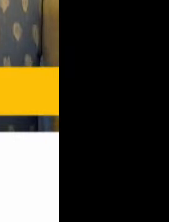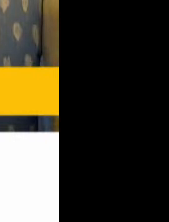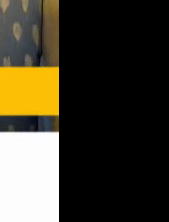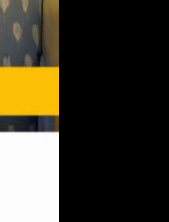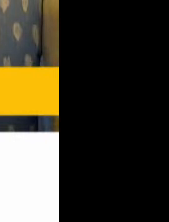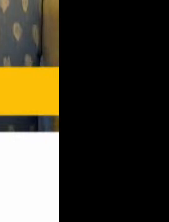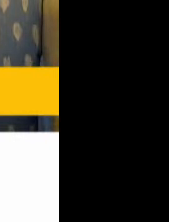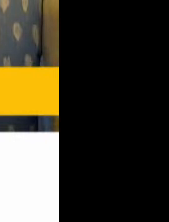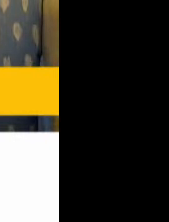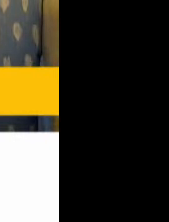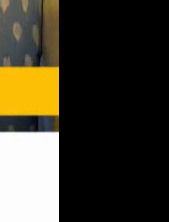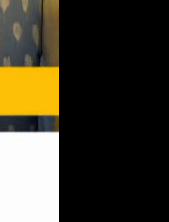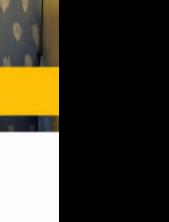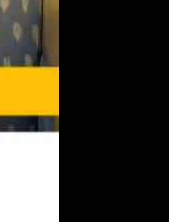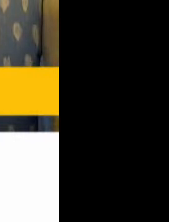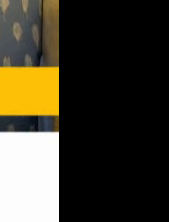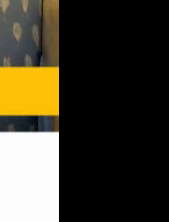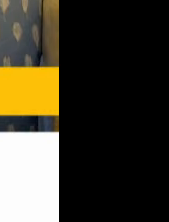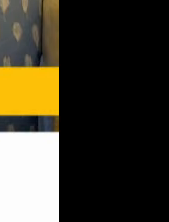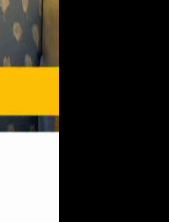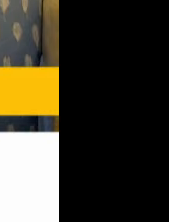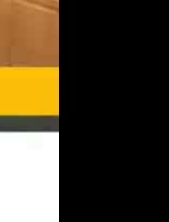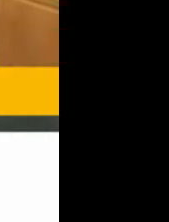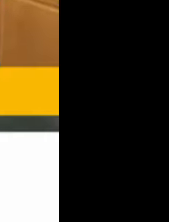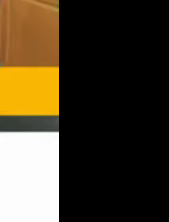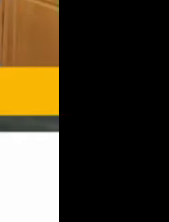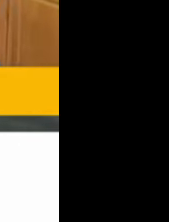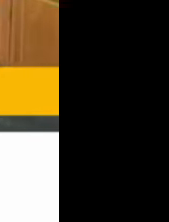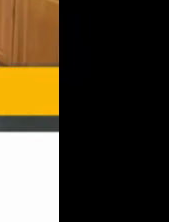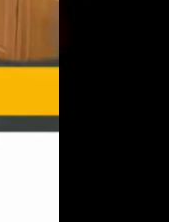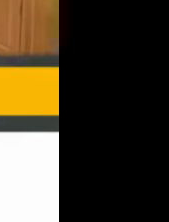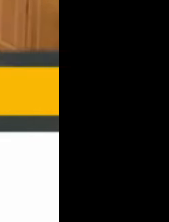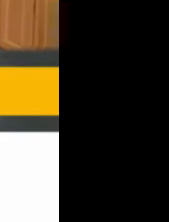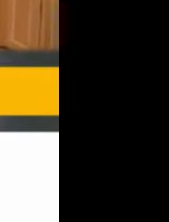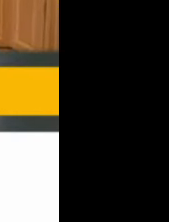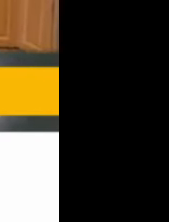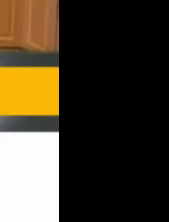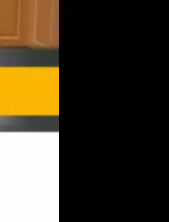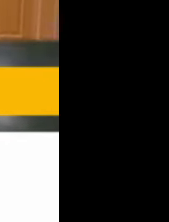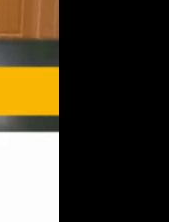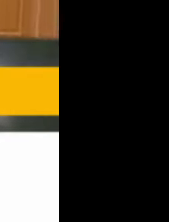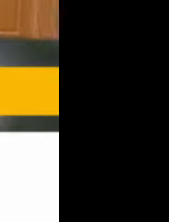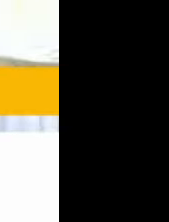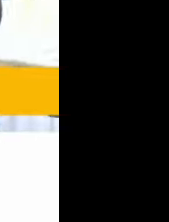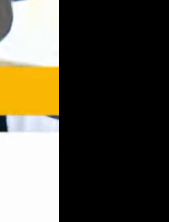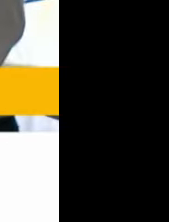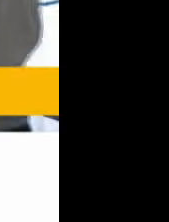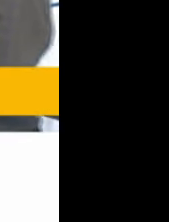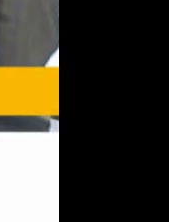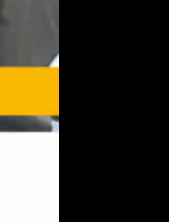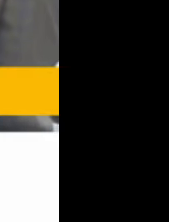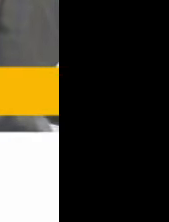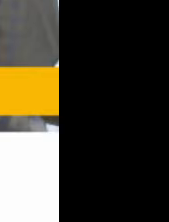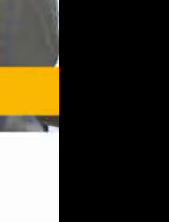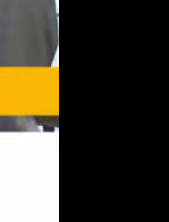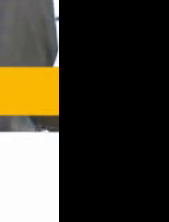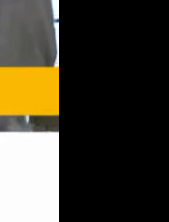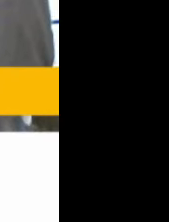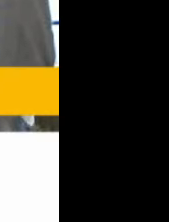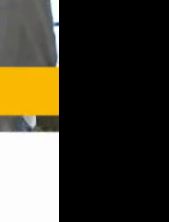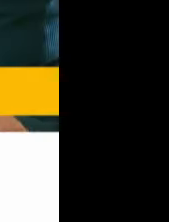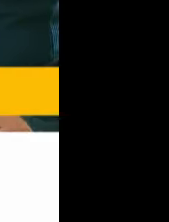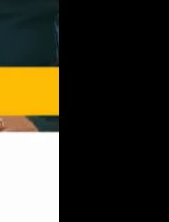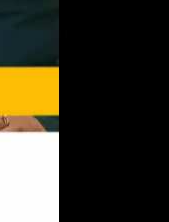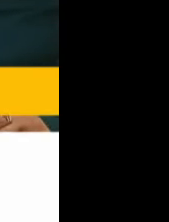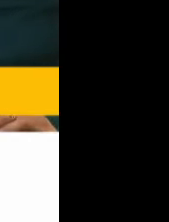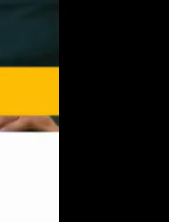parents have been a really big support system for me in making decisions for my future. My dad graduated from UW-Milwaukee,